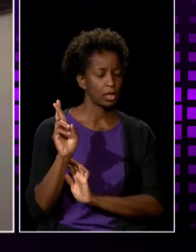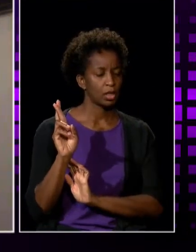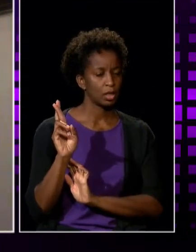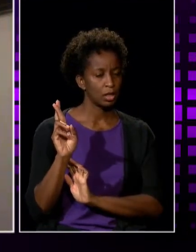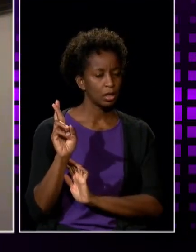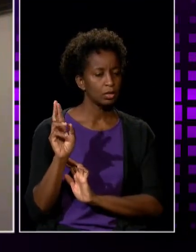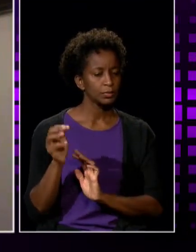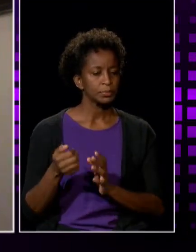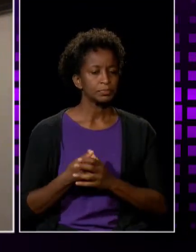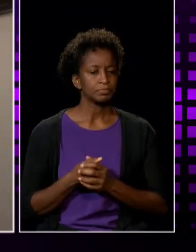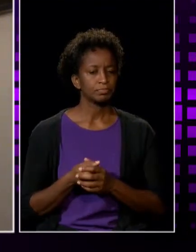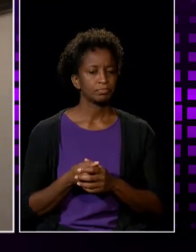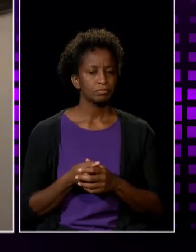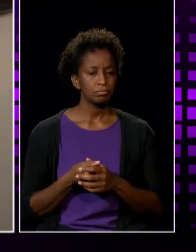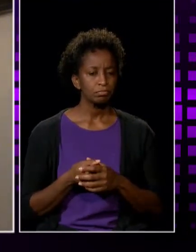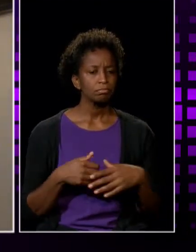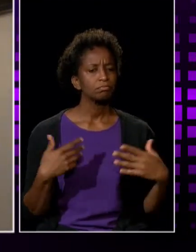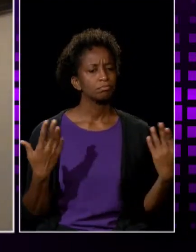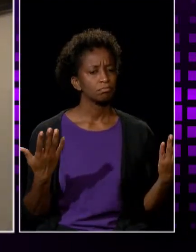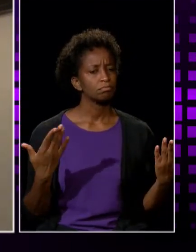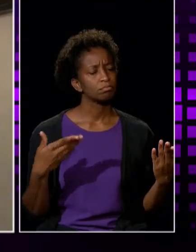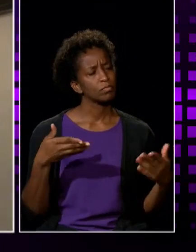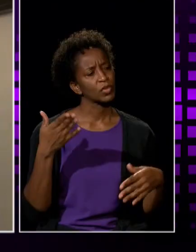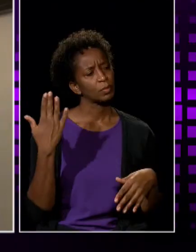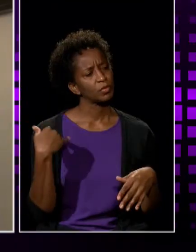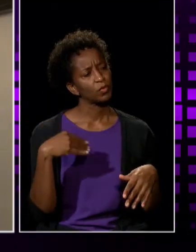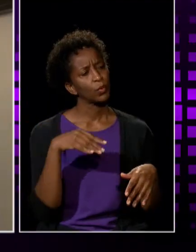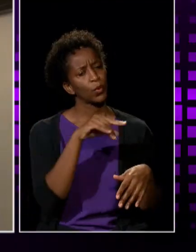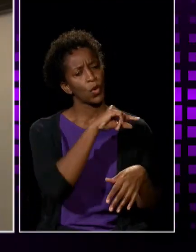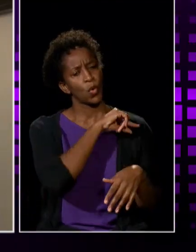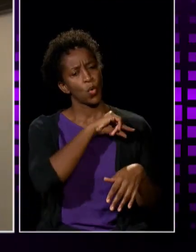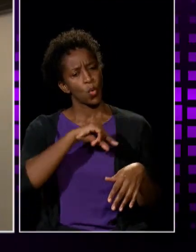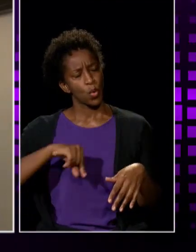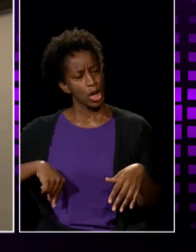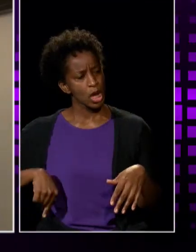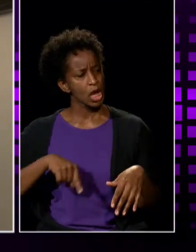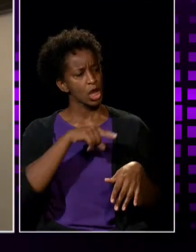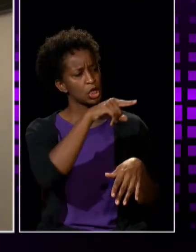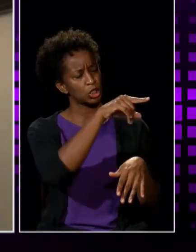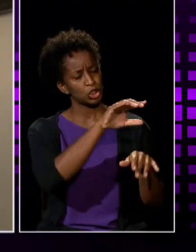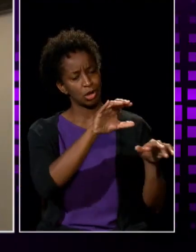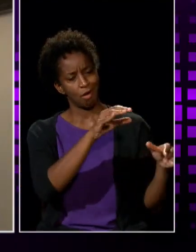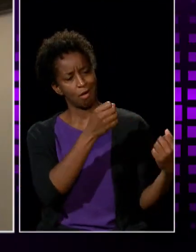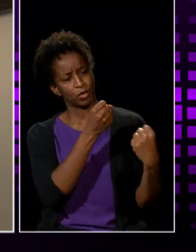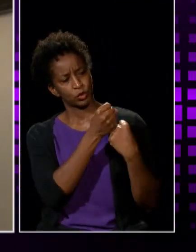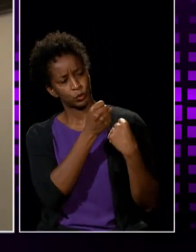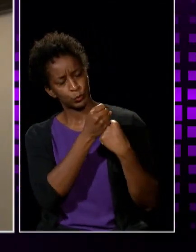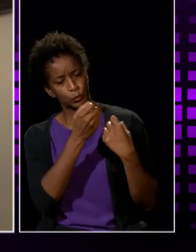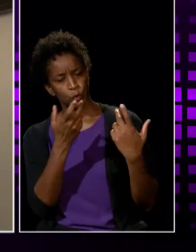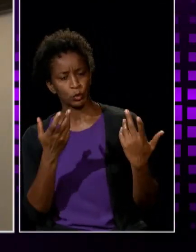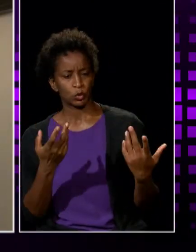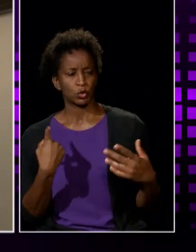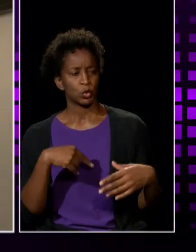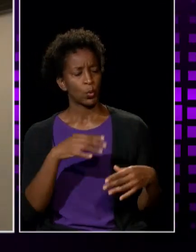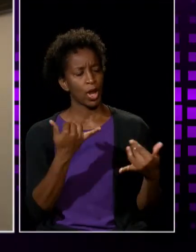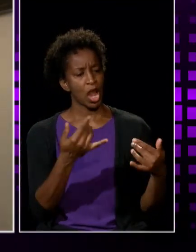thanks for what the Queen did for us. Thanks for the ties we had. We are not saying we are enemies, of course. We are still all human